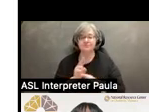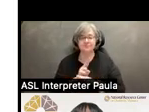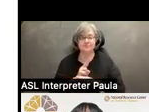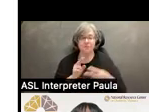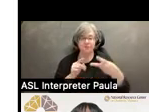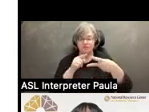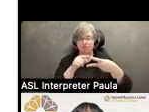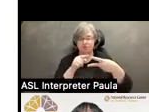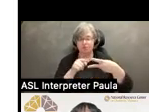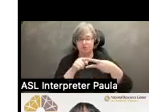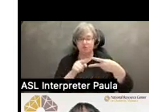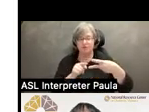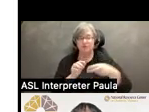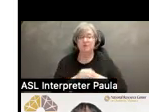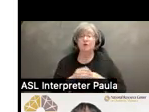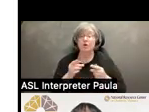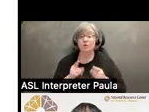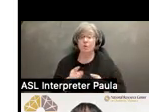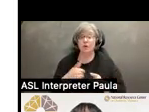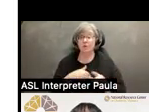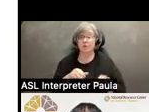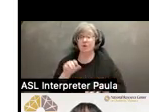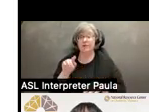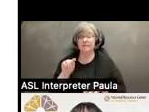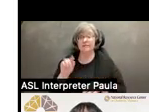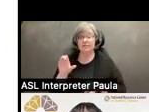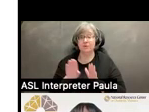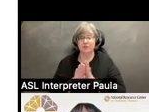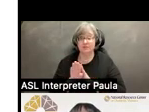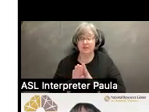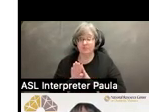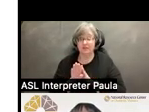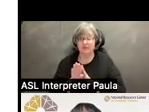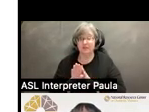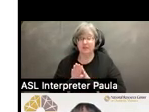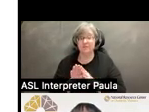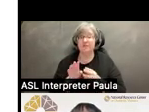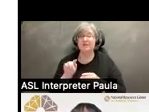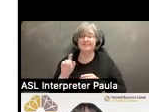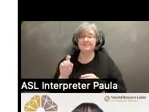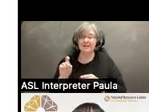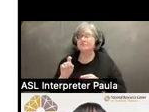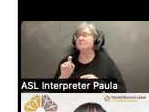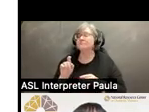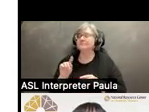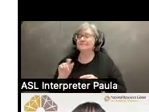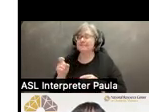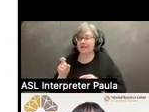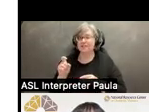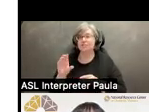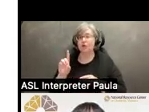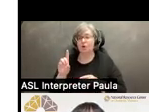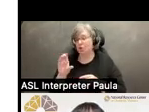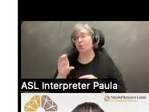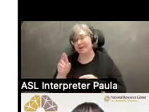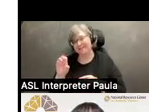two on this slide, when we did the tax credit development and those tax credit projects pulled together